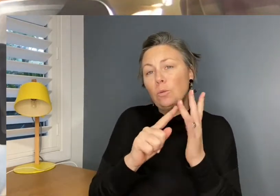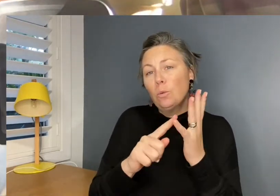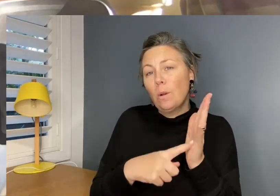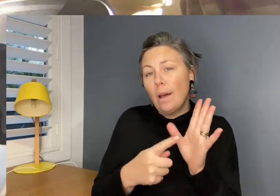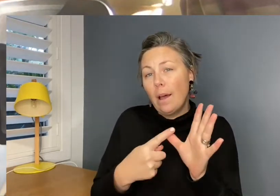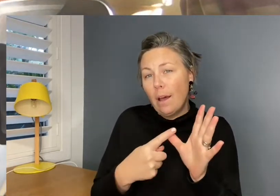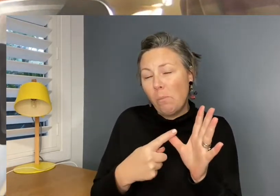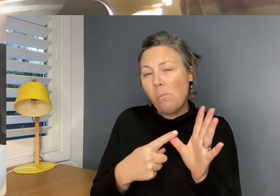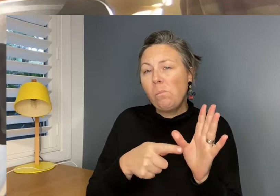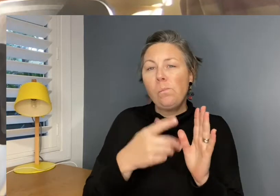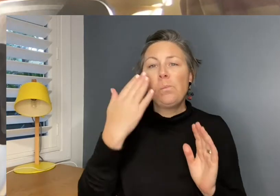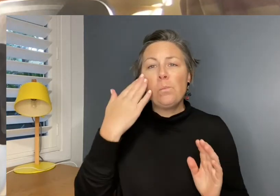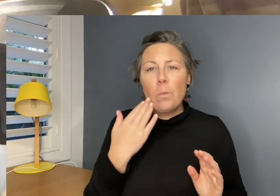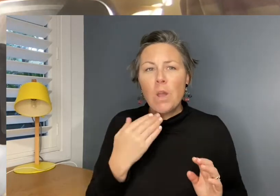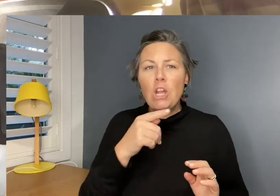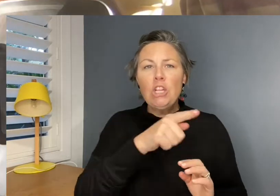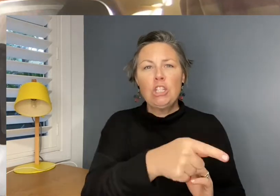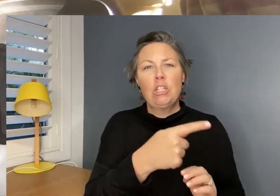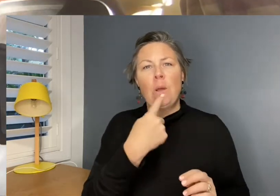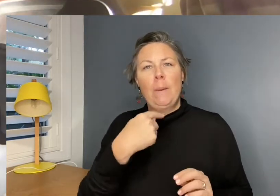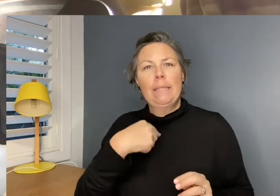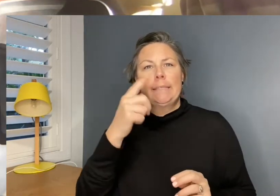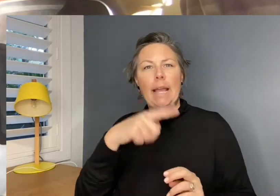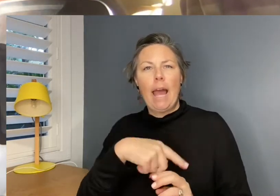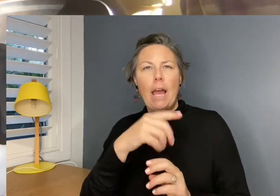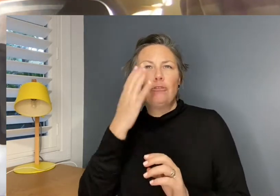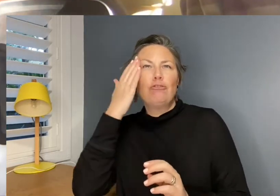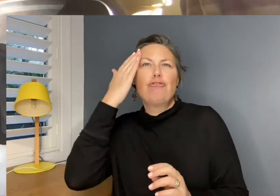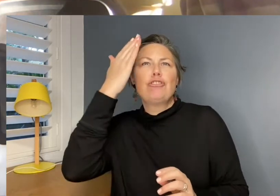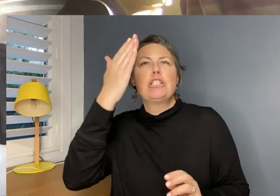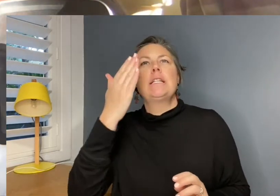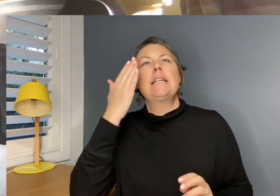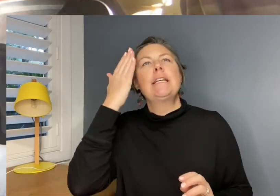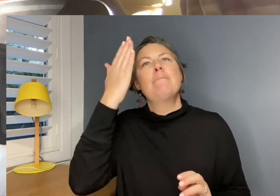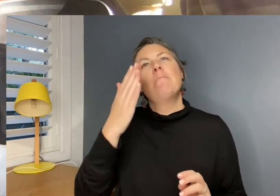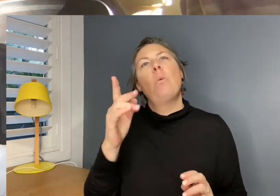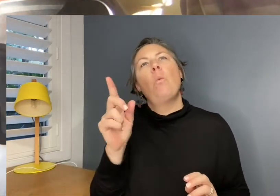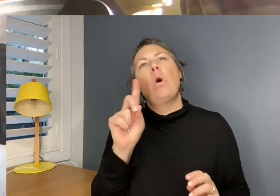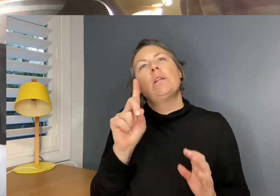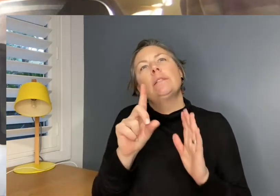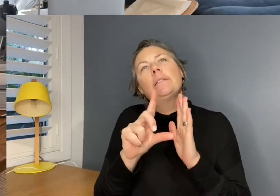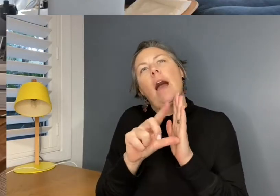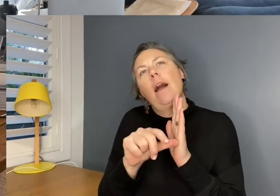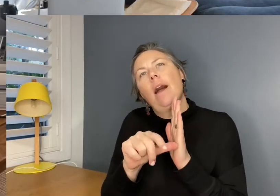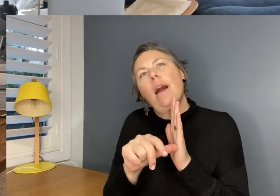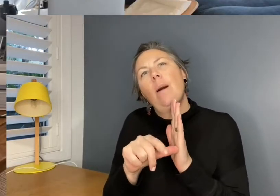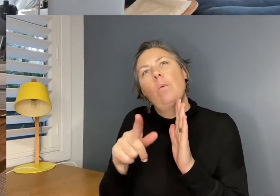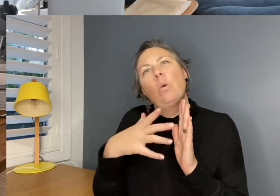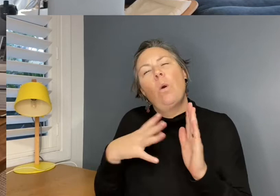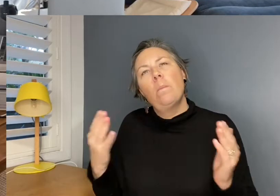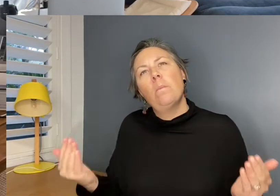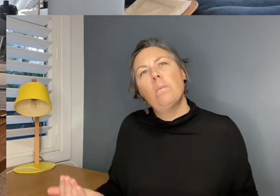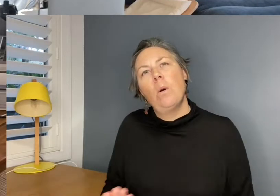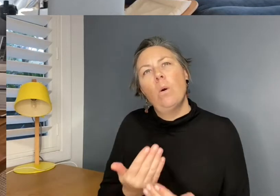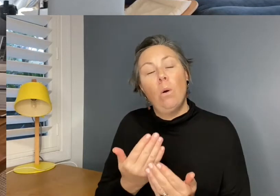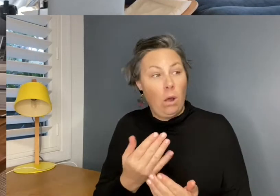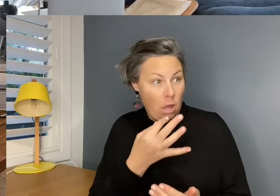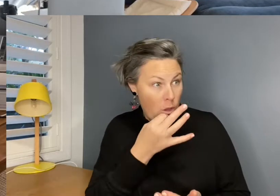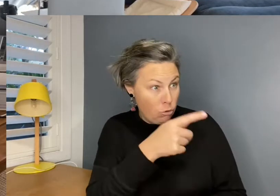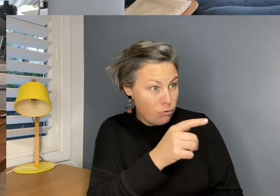to me, like, start to picture what time of day you want to give birth. Was that the time you wanted to give